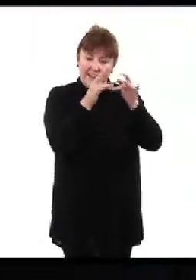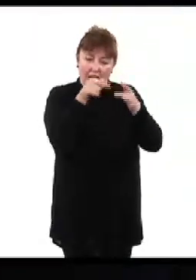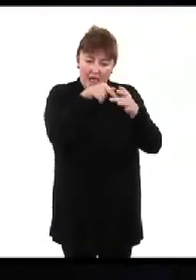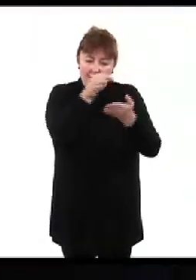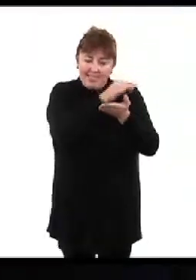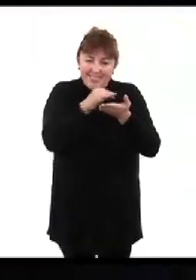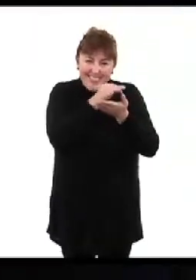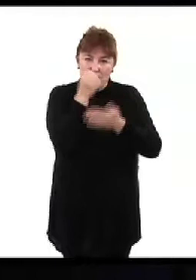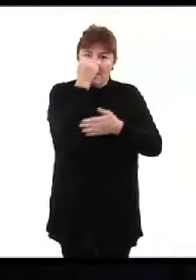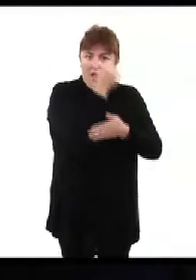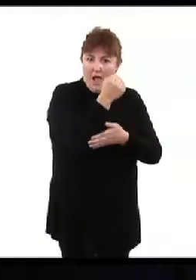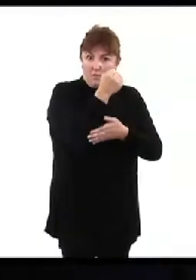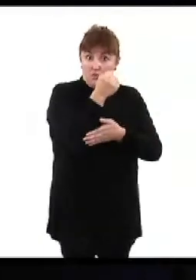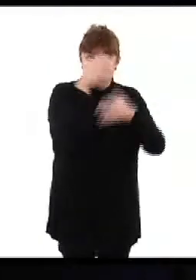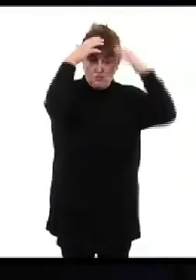We compare